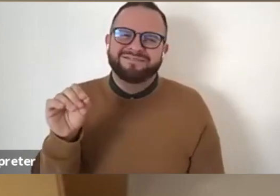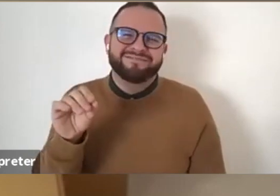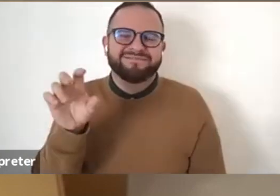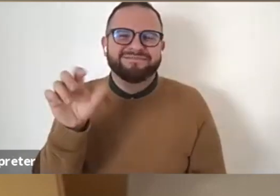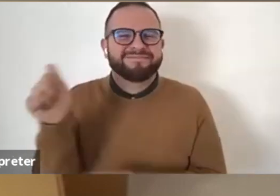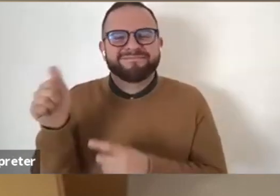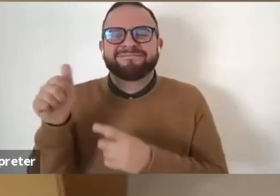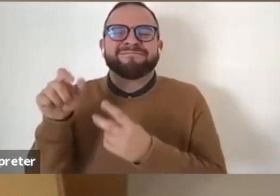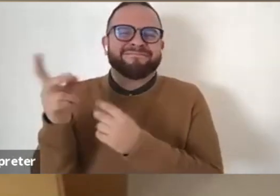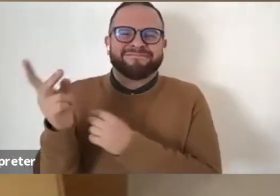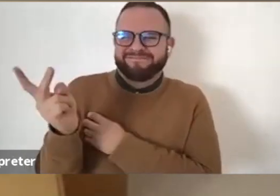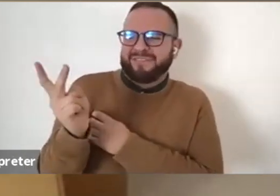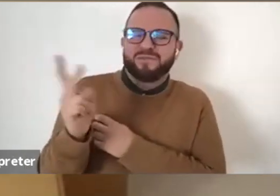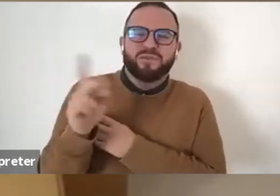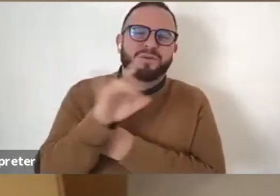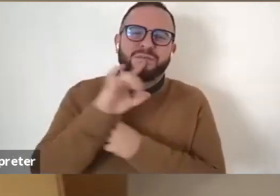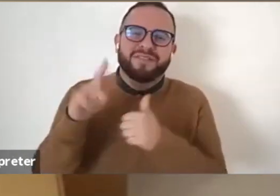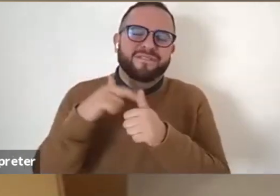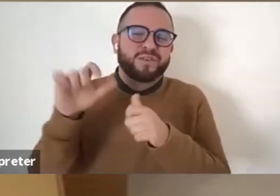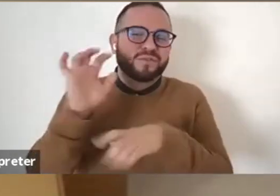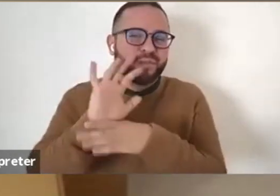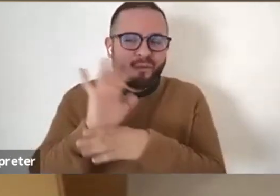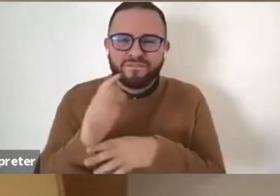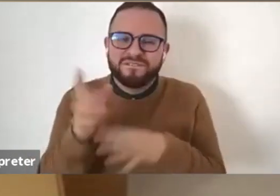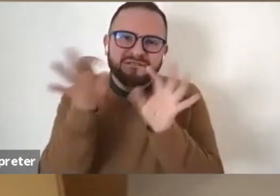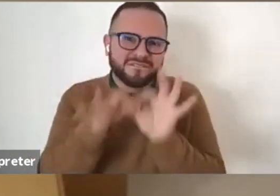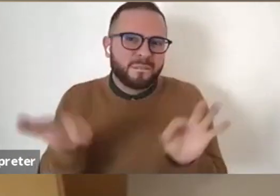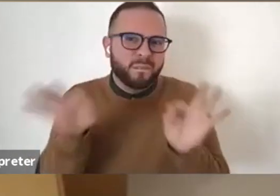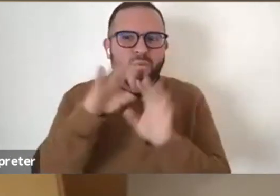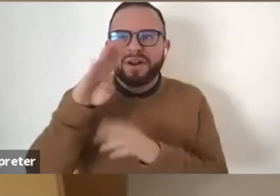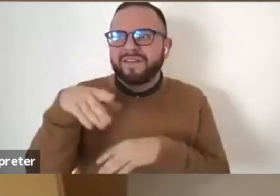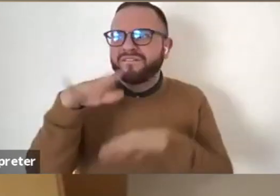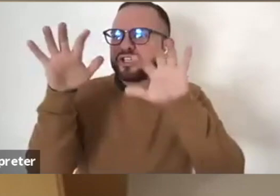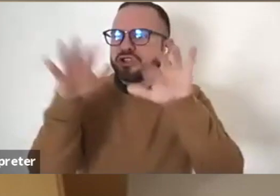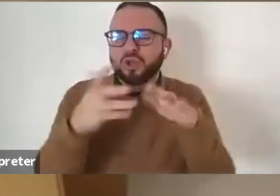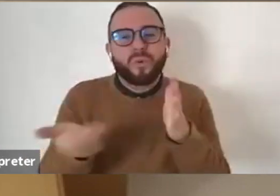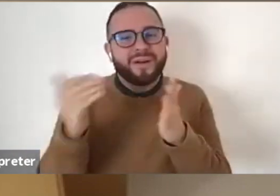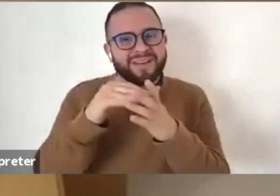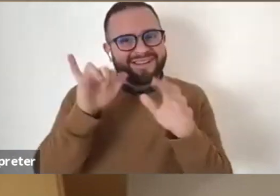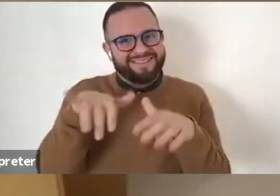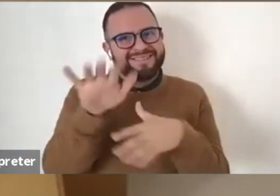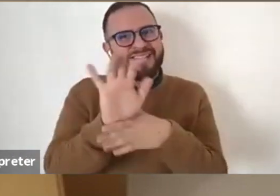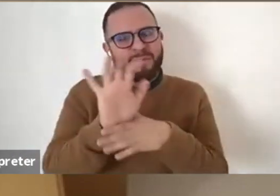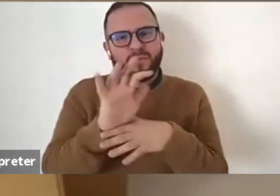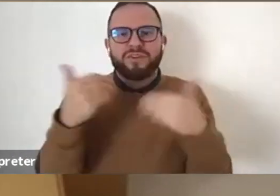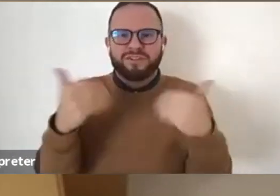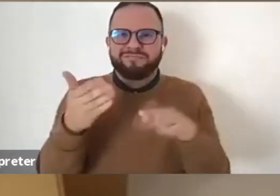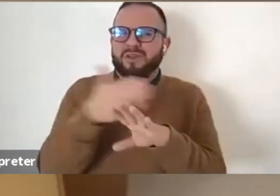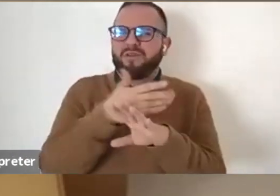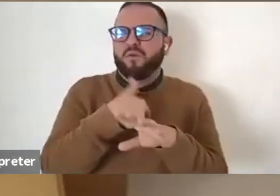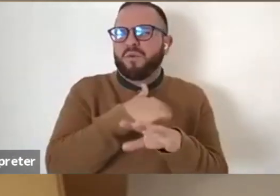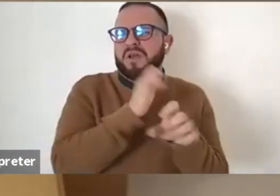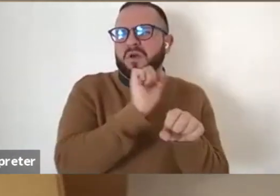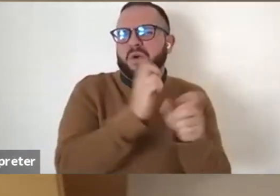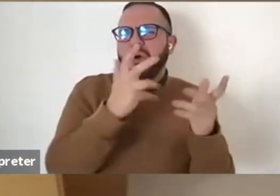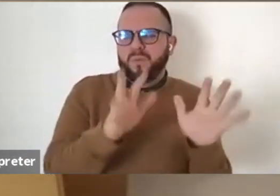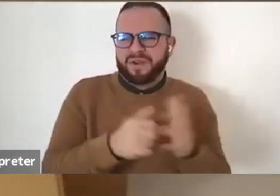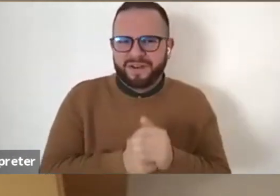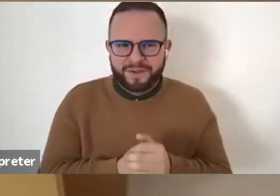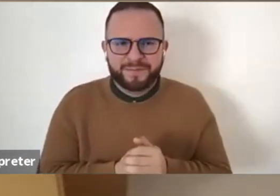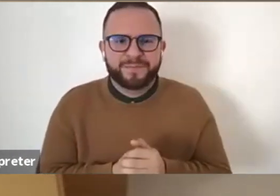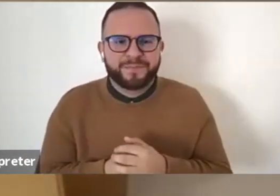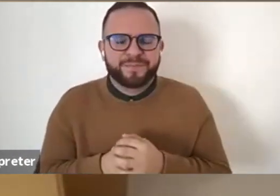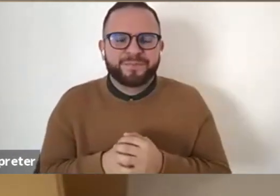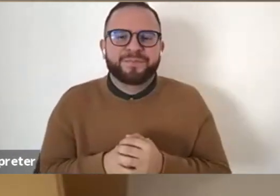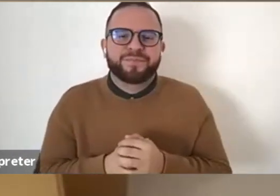Most important before the Never Gonna Snow Again was Body. We showed it on Berlinale. So